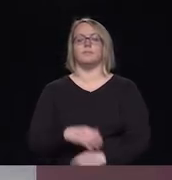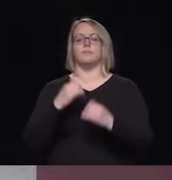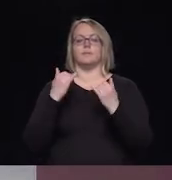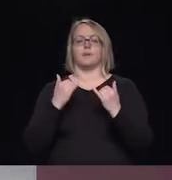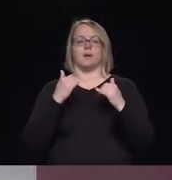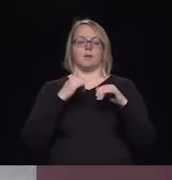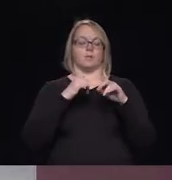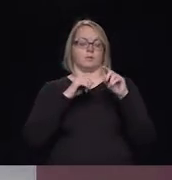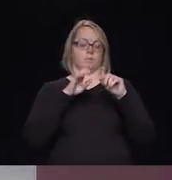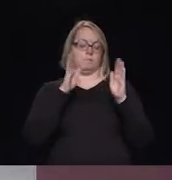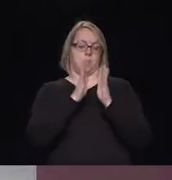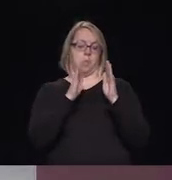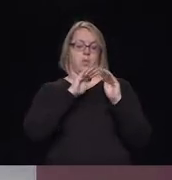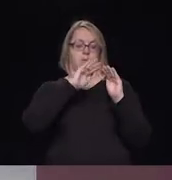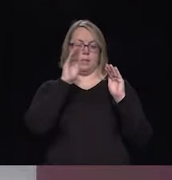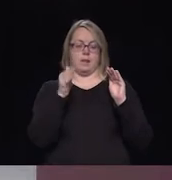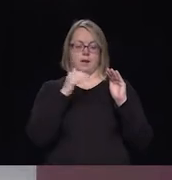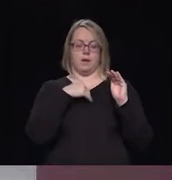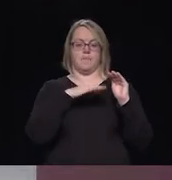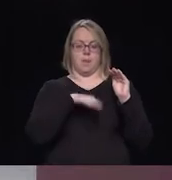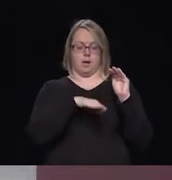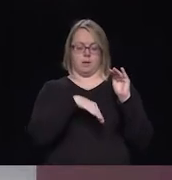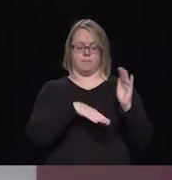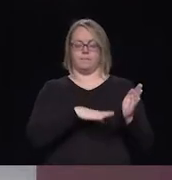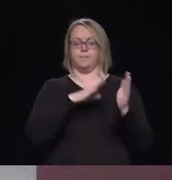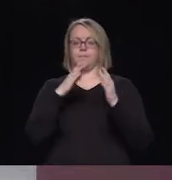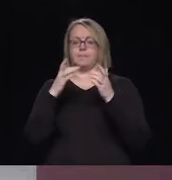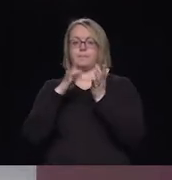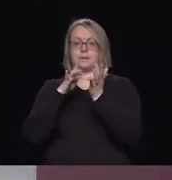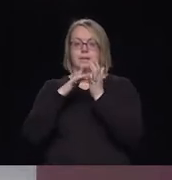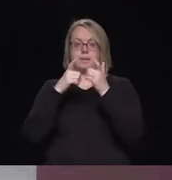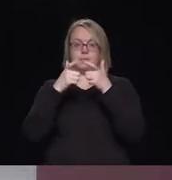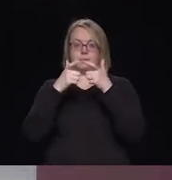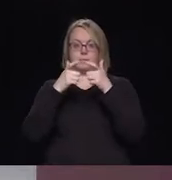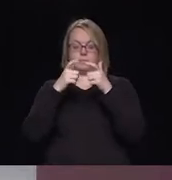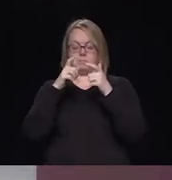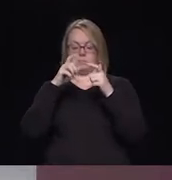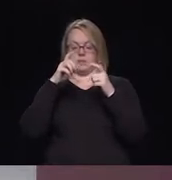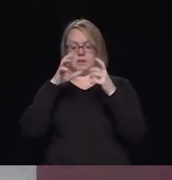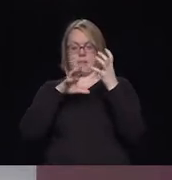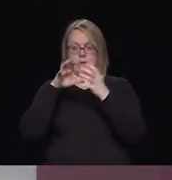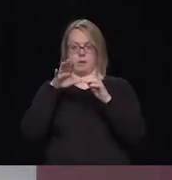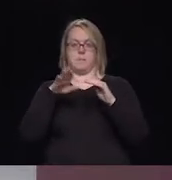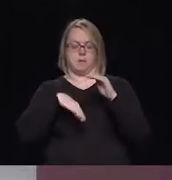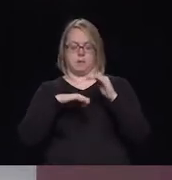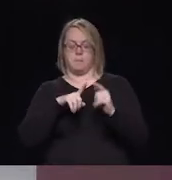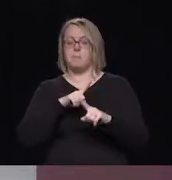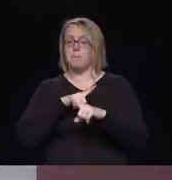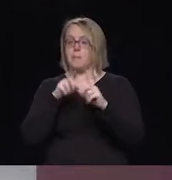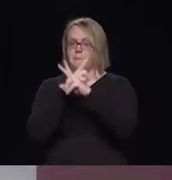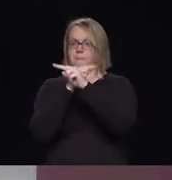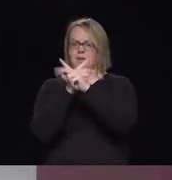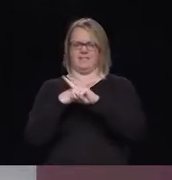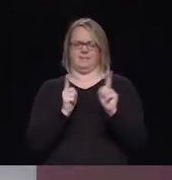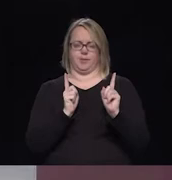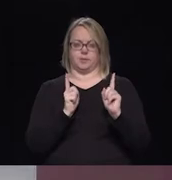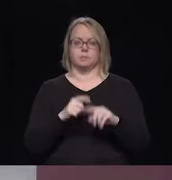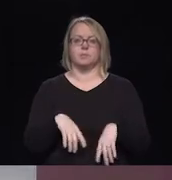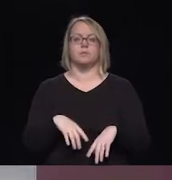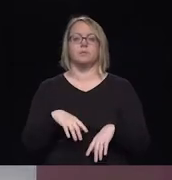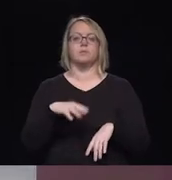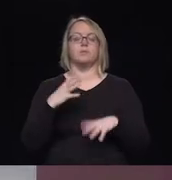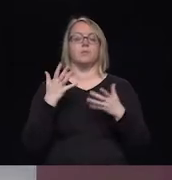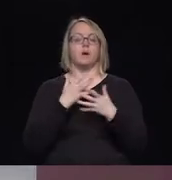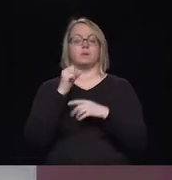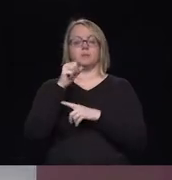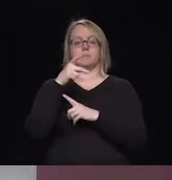See that spine here? The back of the bunny? That's where we're going to put the shade first. So I'm going